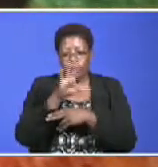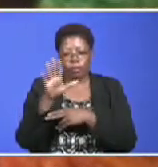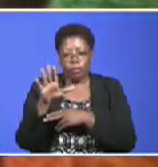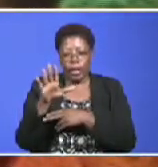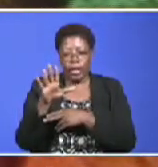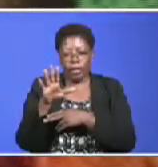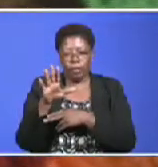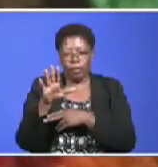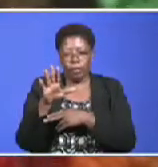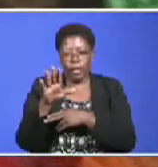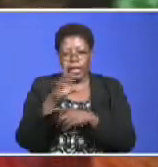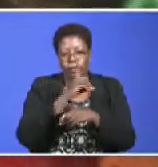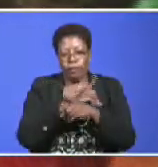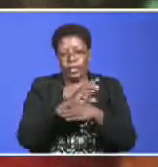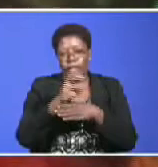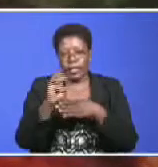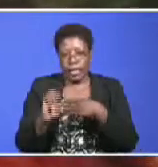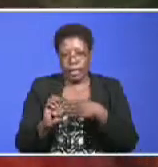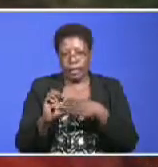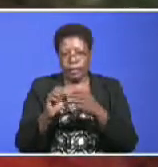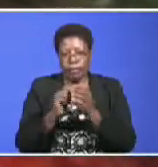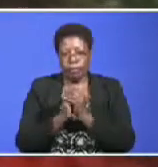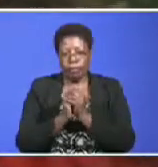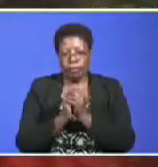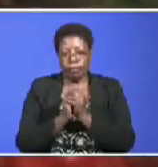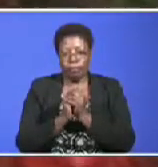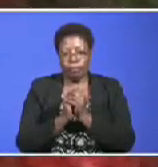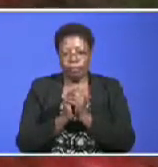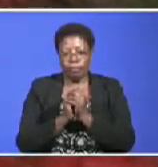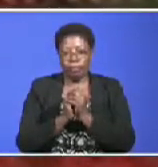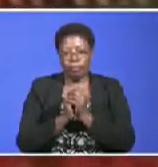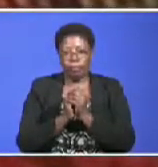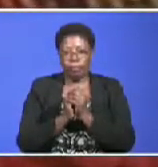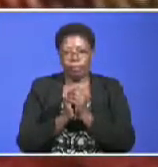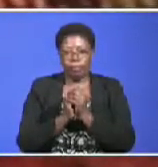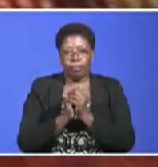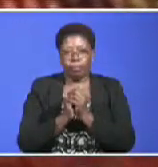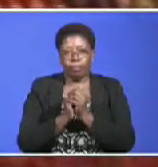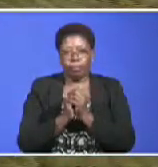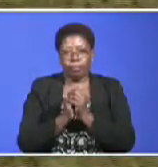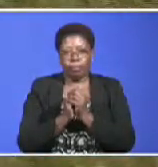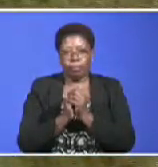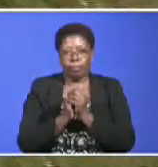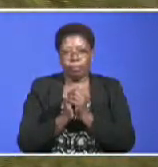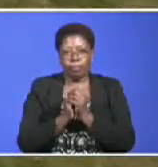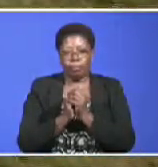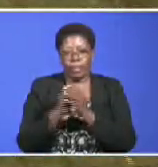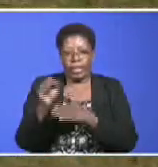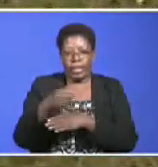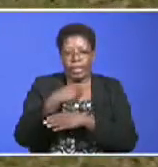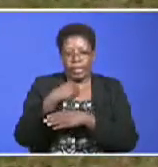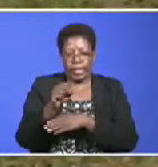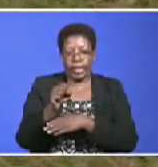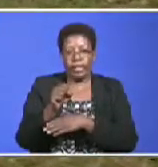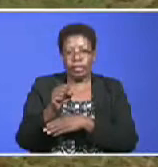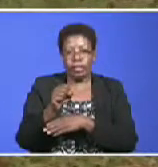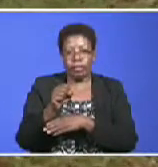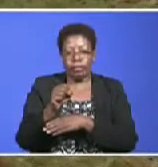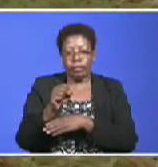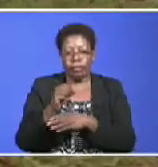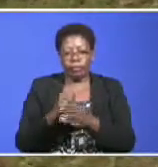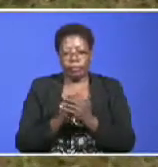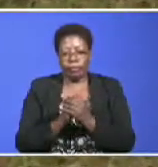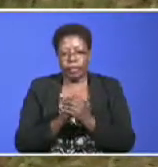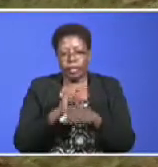state of Florida and the number 324 overall player in all of high school football. In tennis news, well, the Giorgio Baldacci Senior